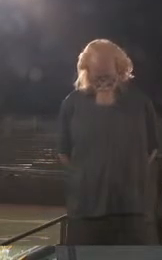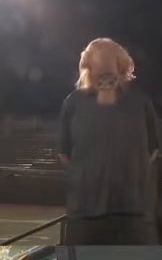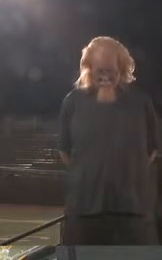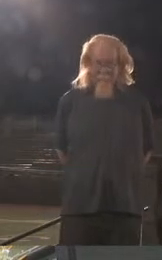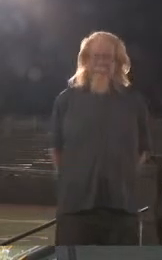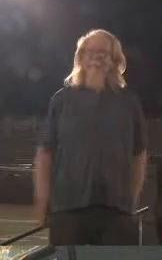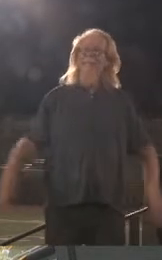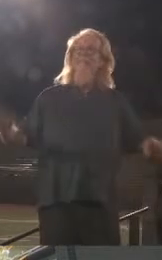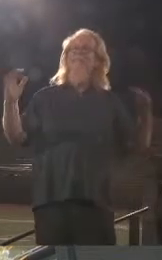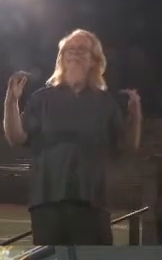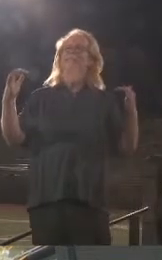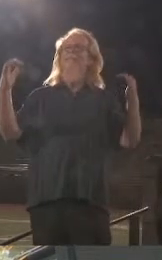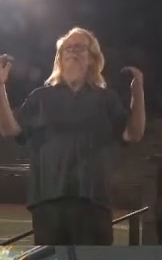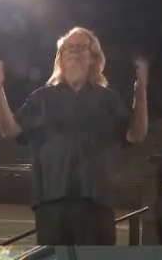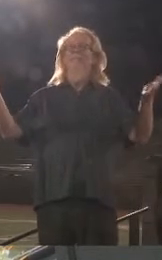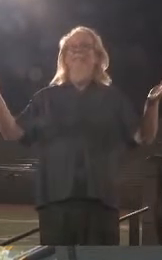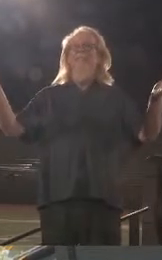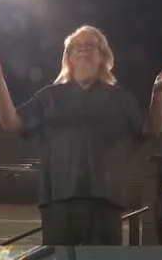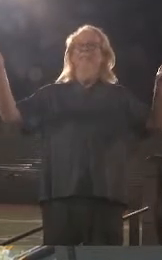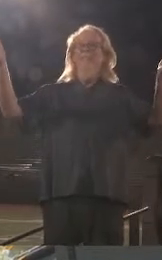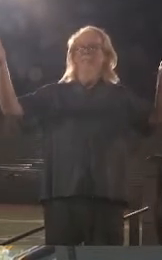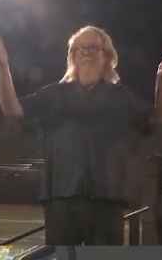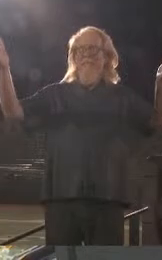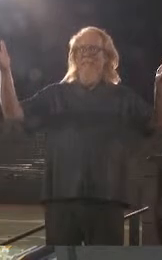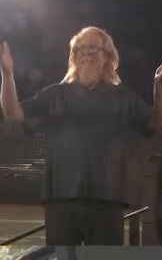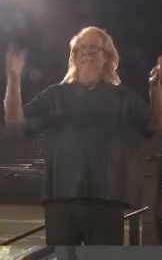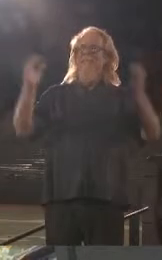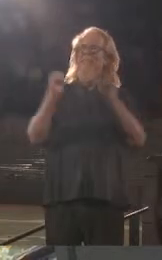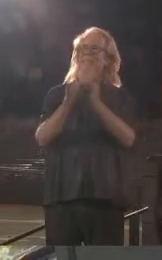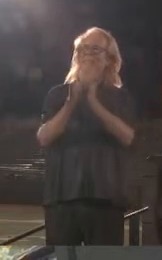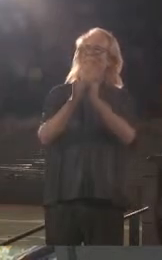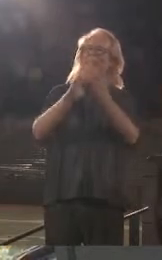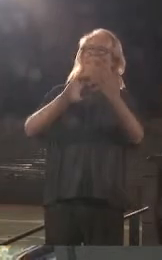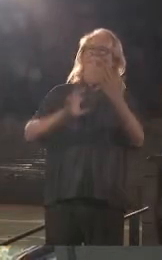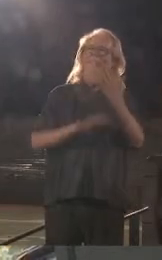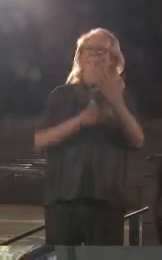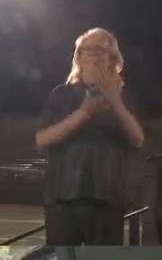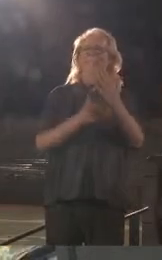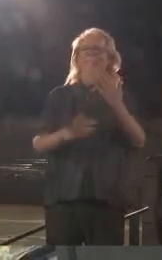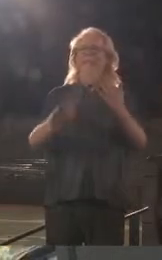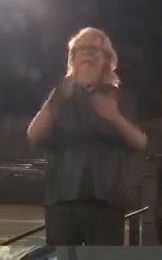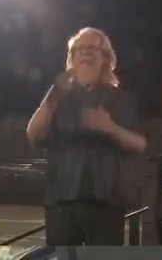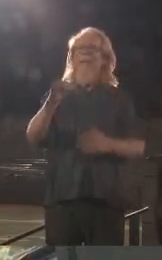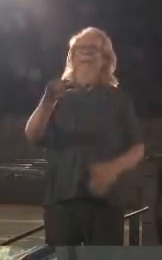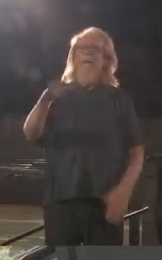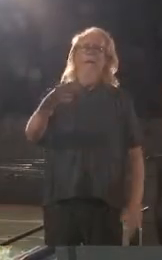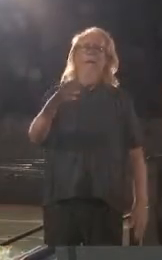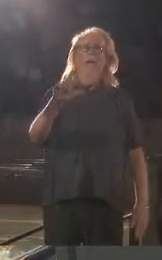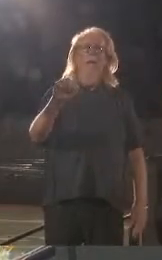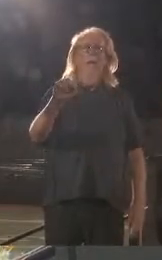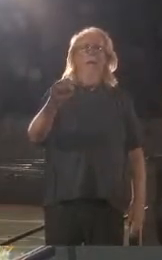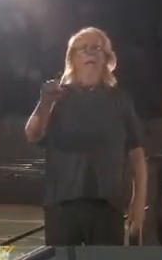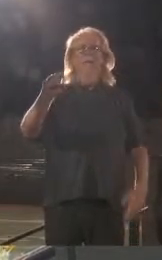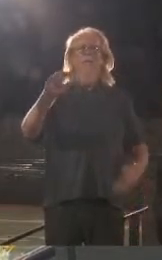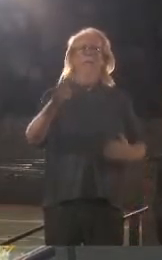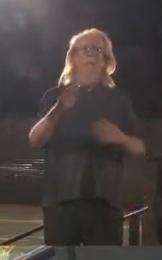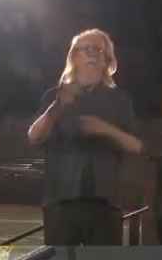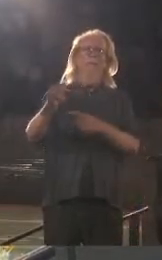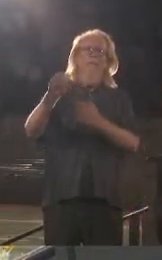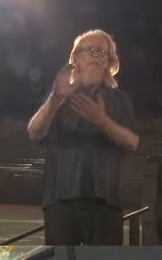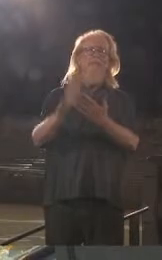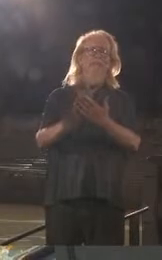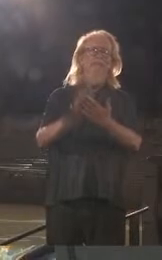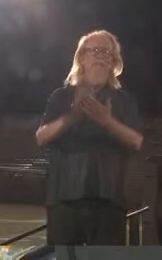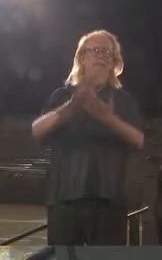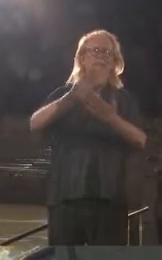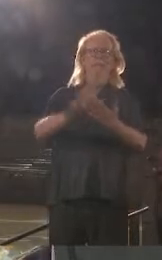Will the audience please rise and join us in singing the Highlands High School alma mater? The